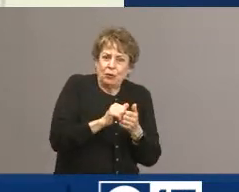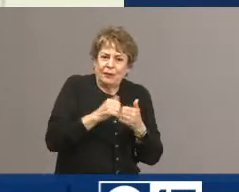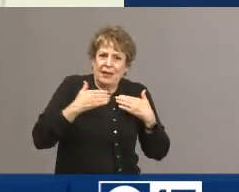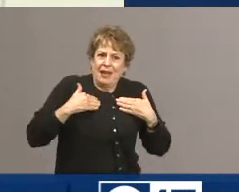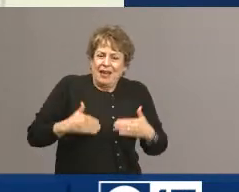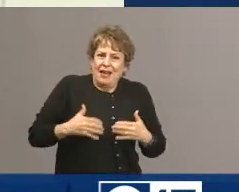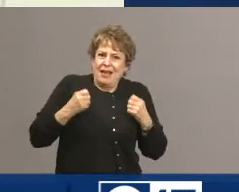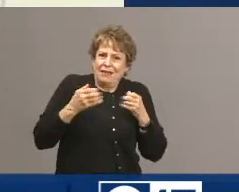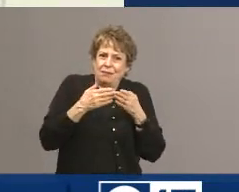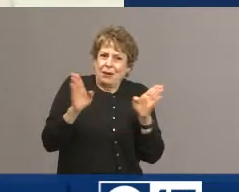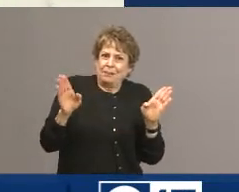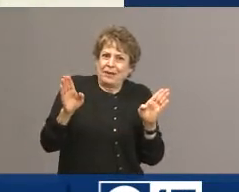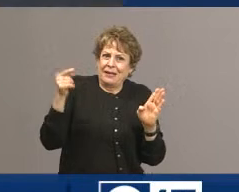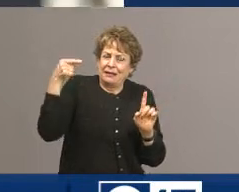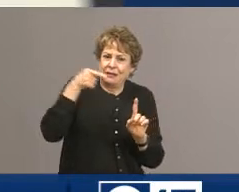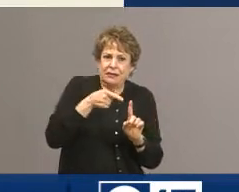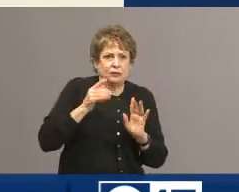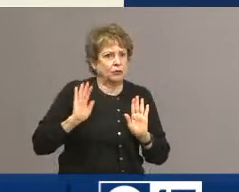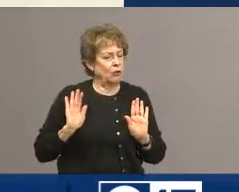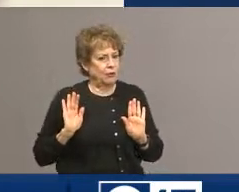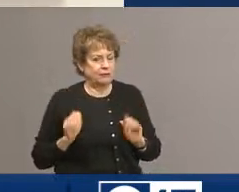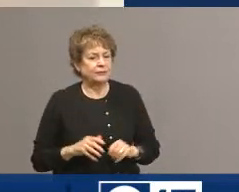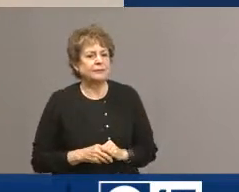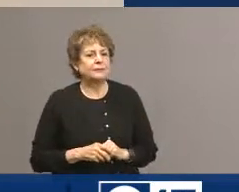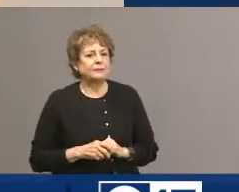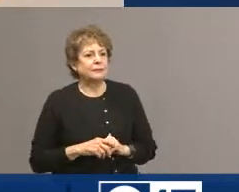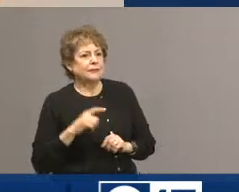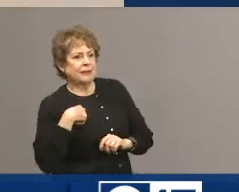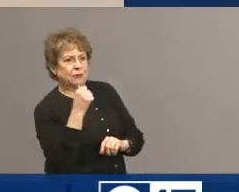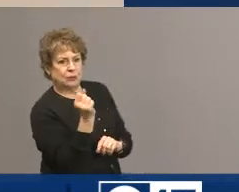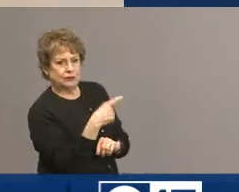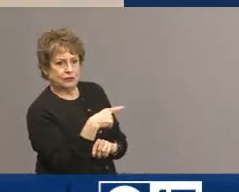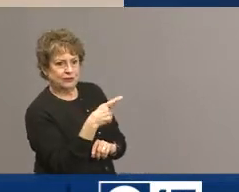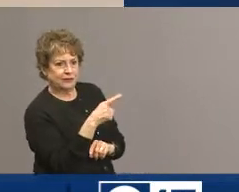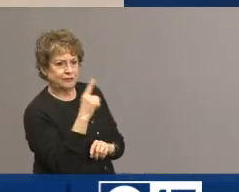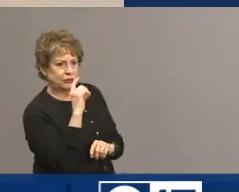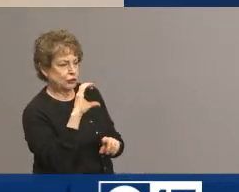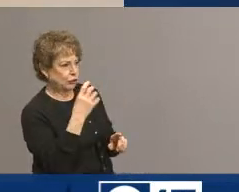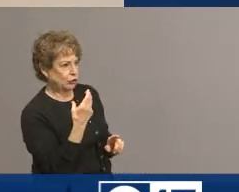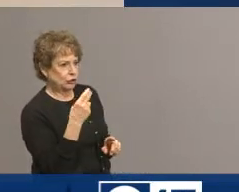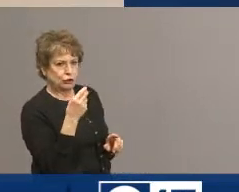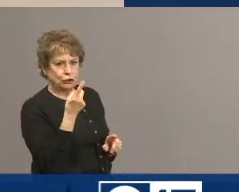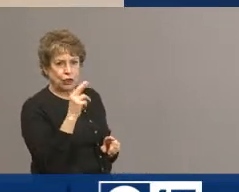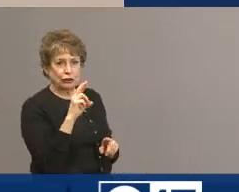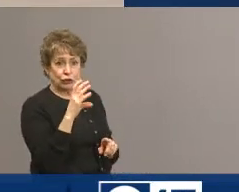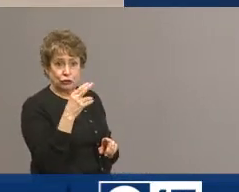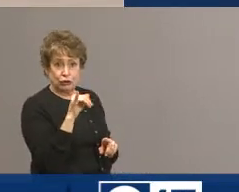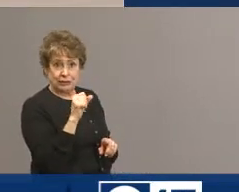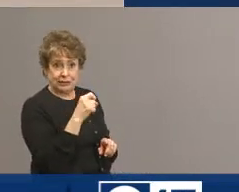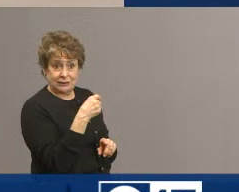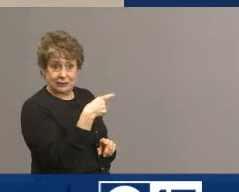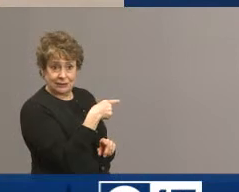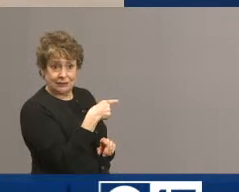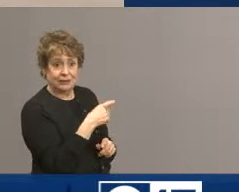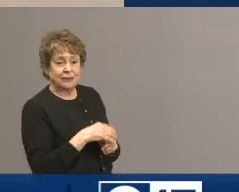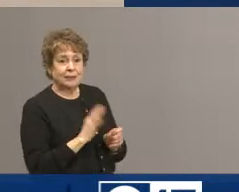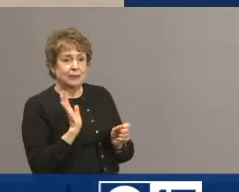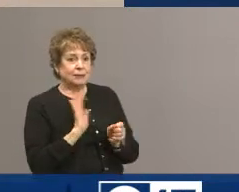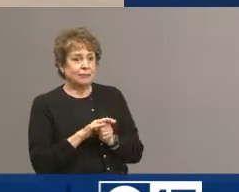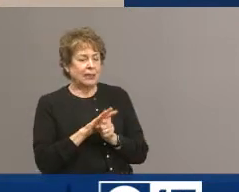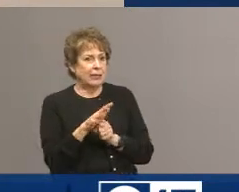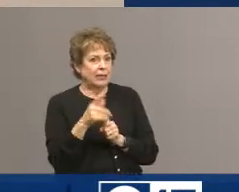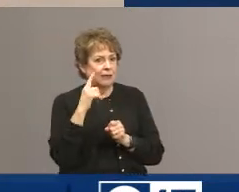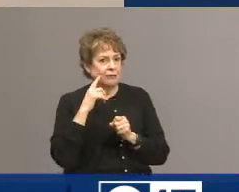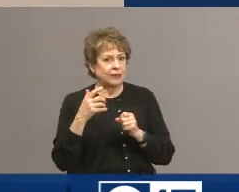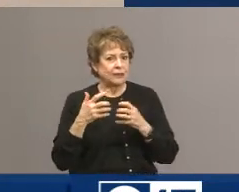Christ. I know we have enough ventilators, that was obvious, and we have the surge beds, but do we have enough staff?